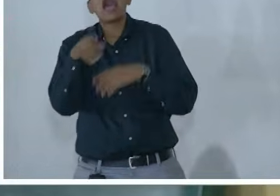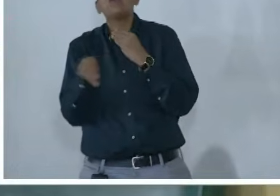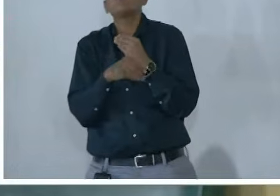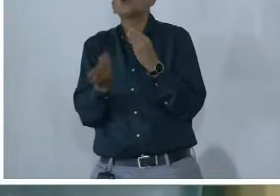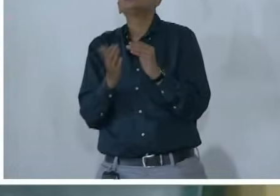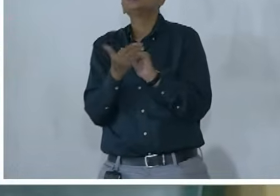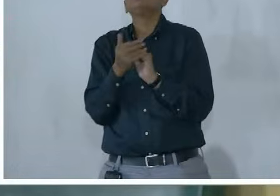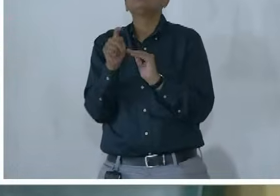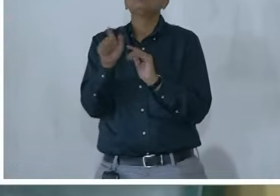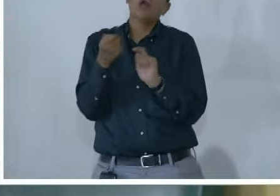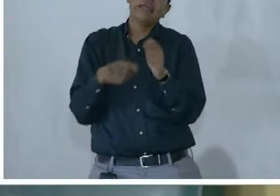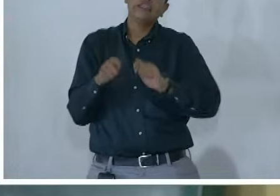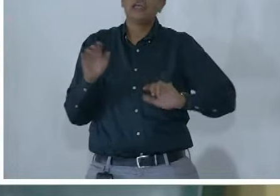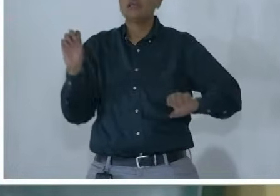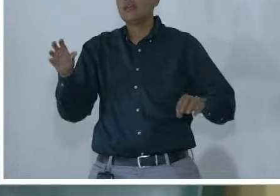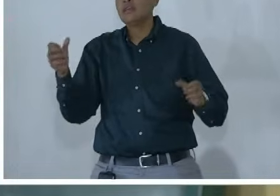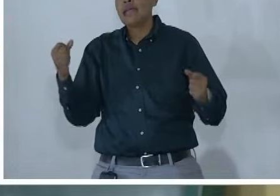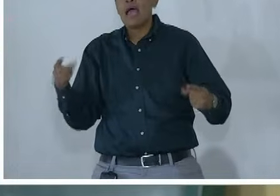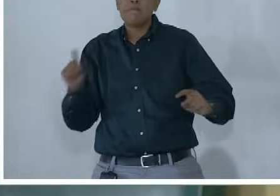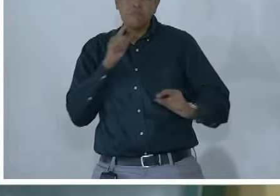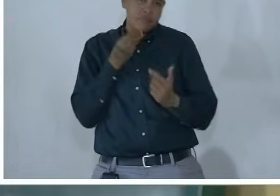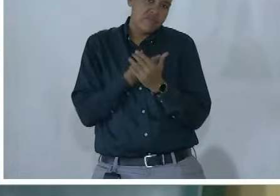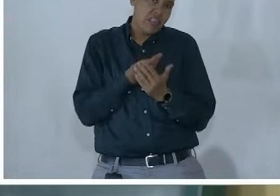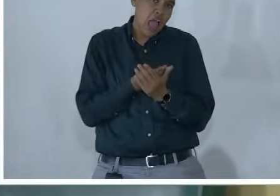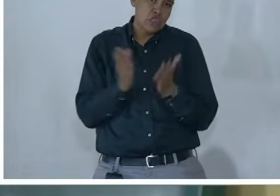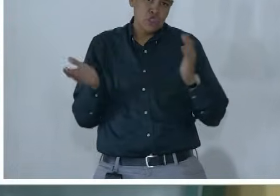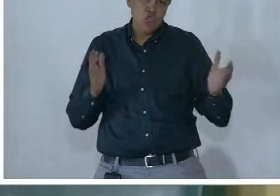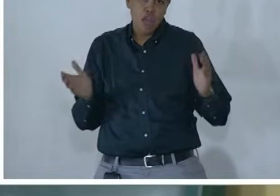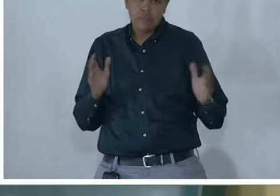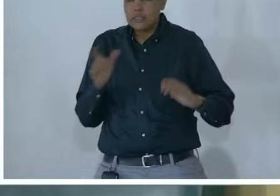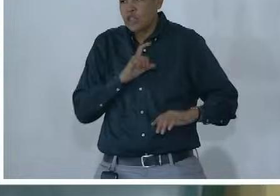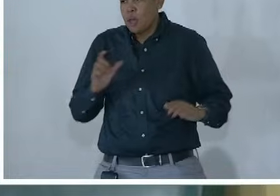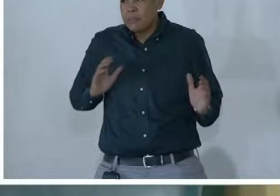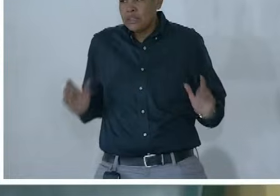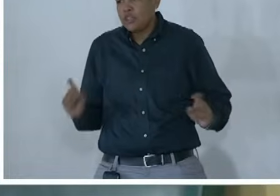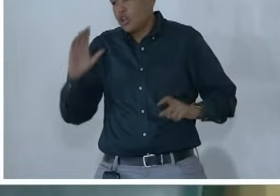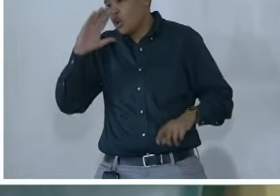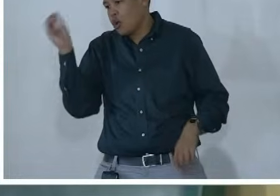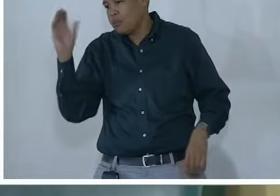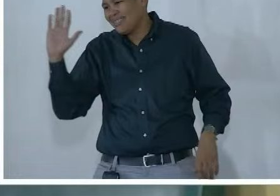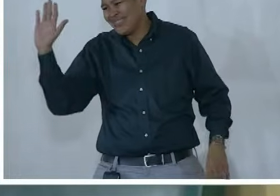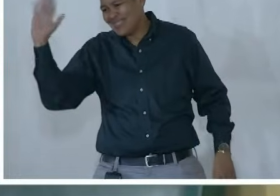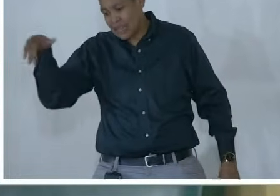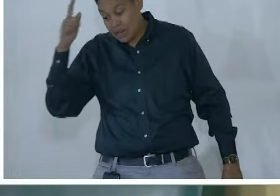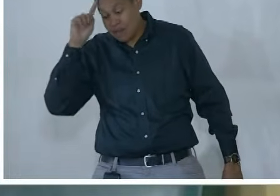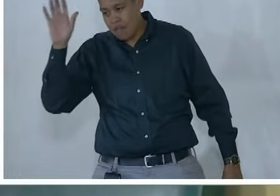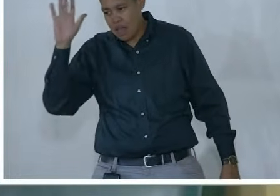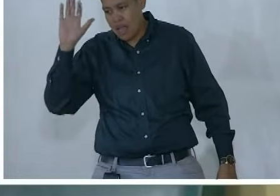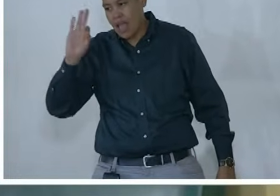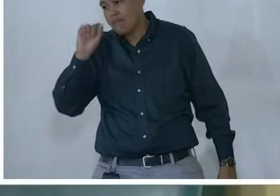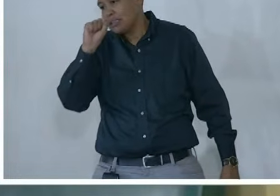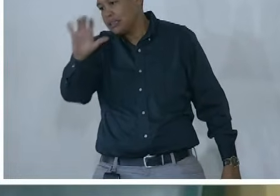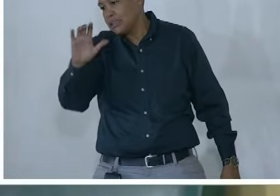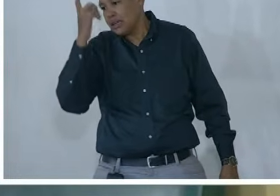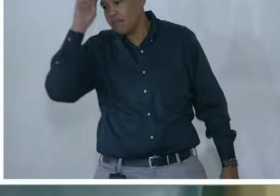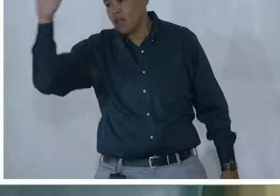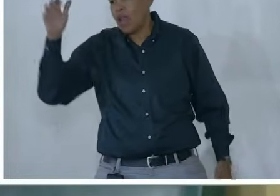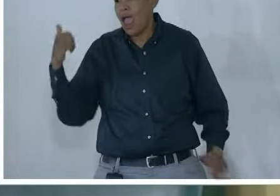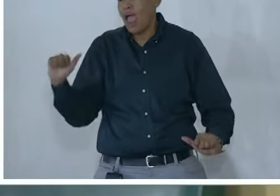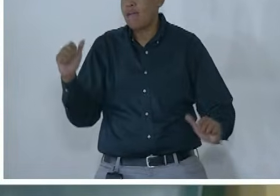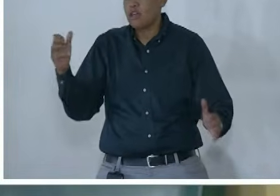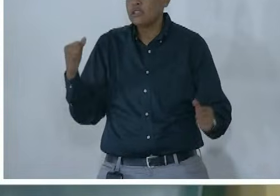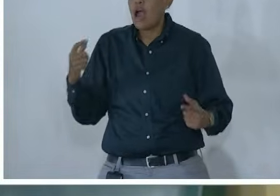Jamaica Stock Exchange and the Financial Services Company for their efforts, the Financial Services